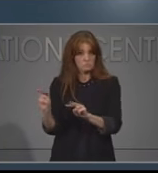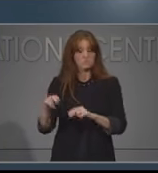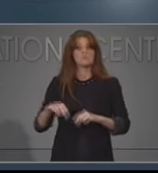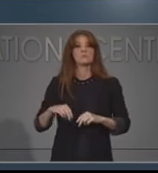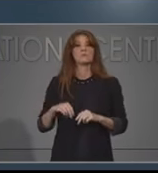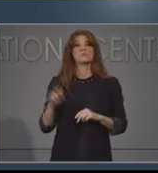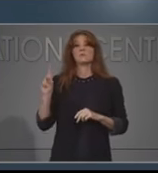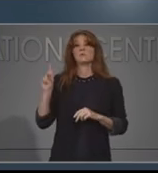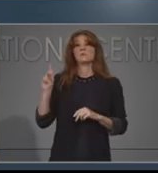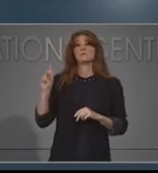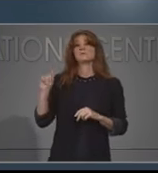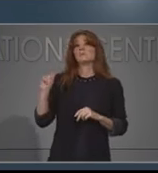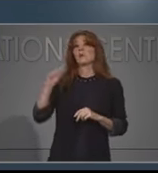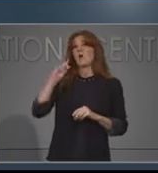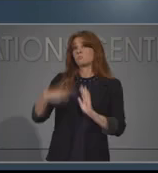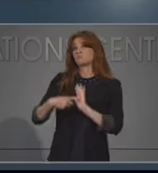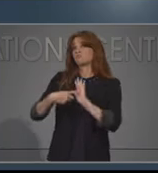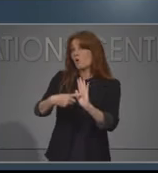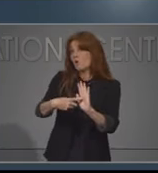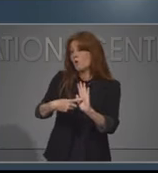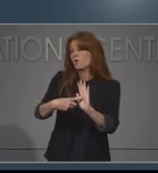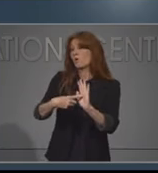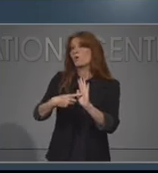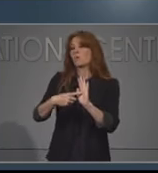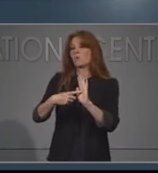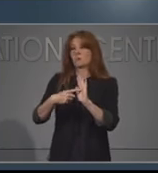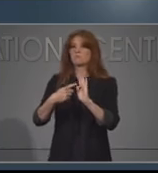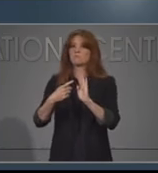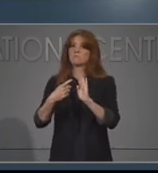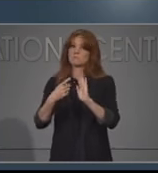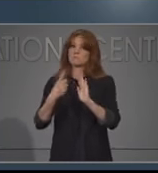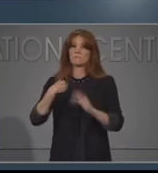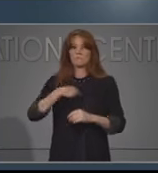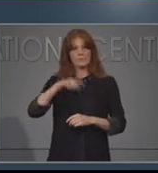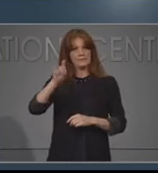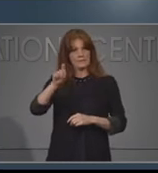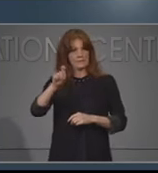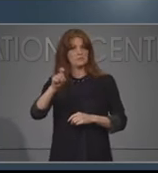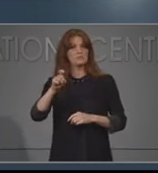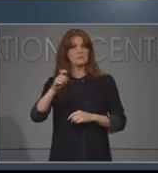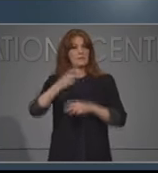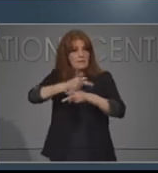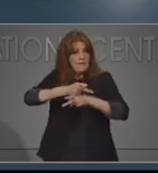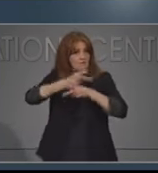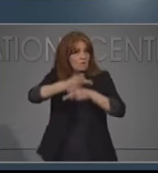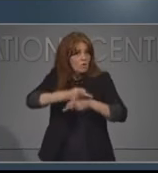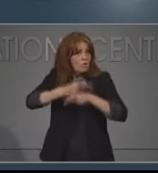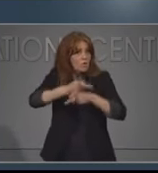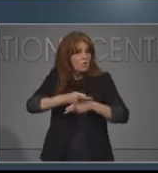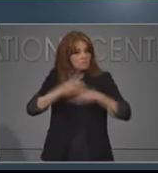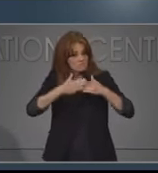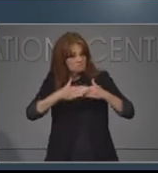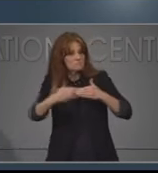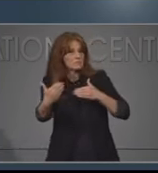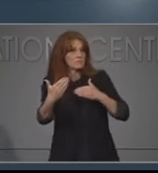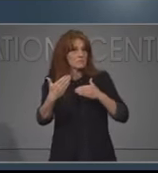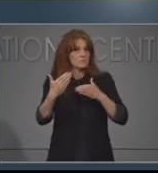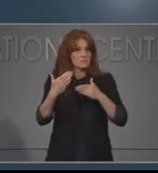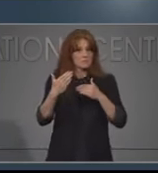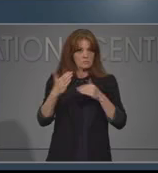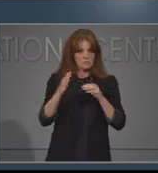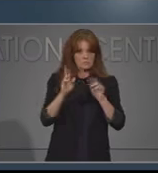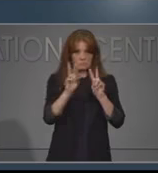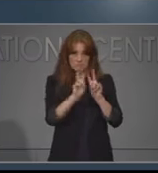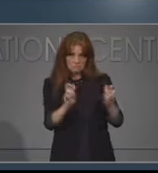The data I'm going to go through, as you'll see, underscores that we need to take a cautious approach and stay vigilant